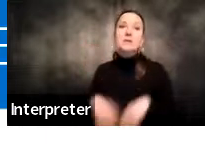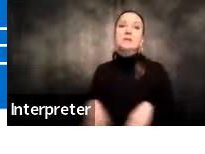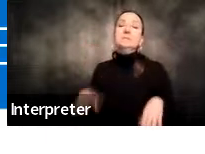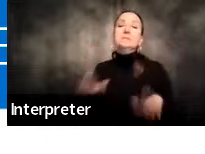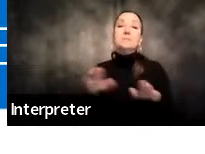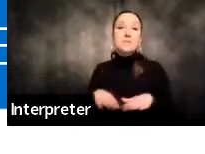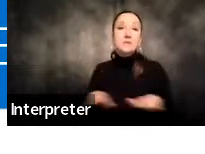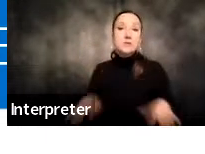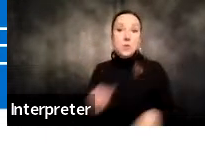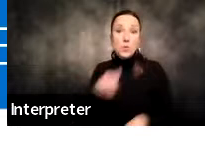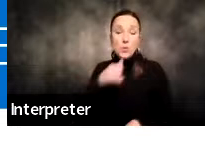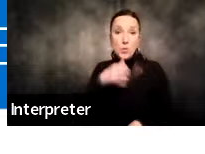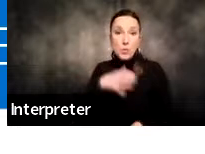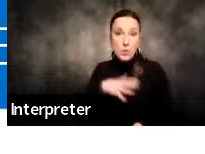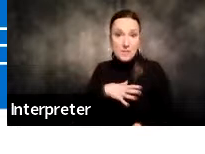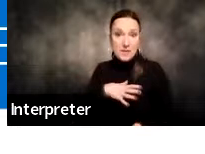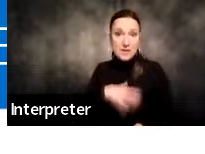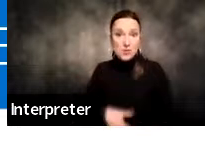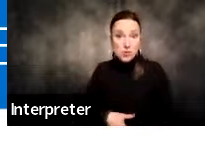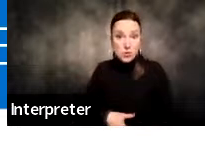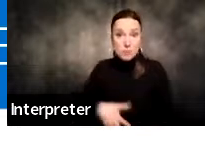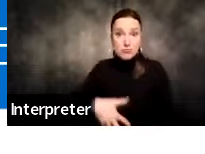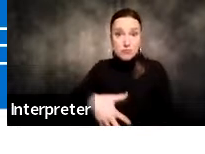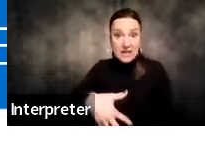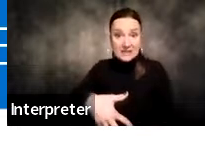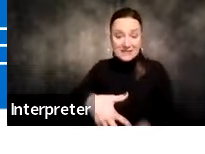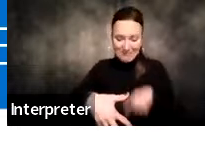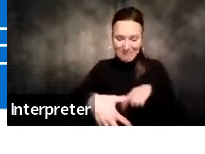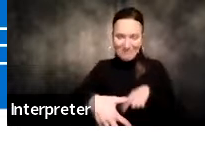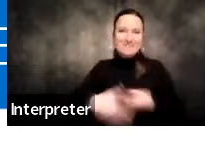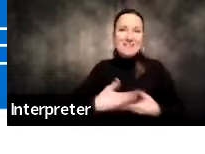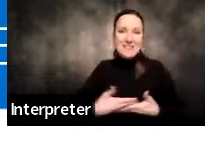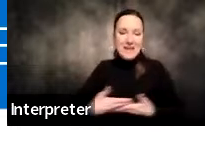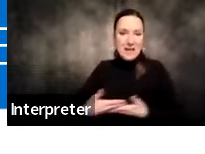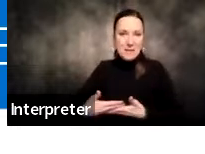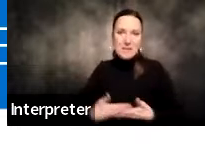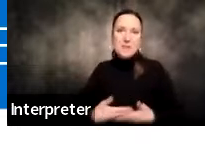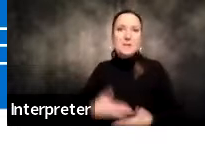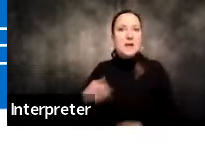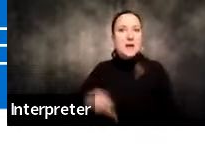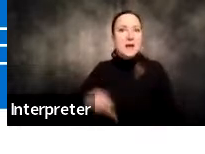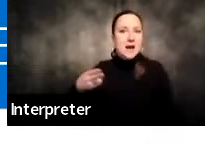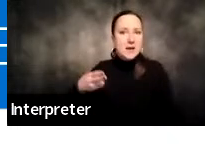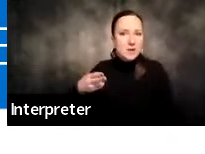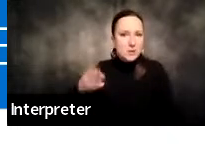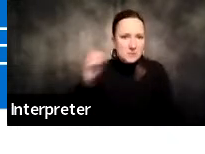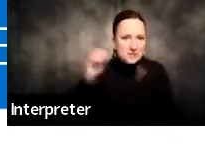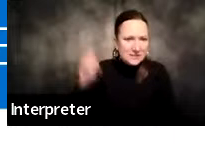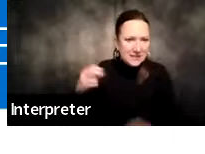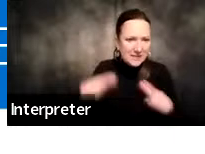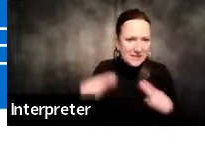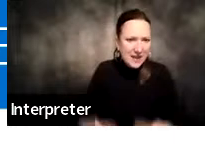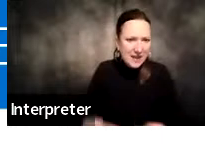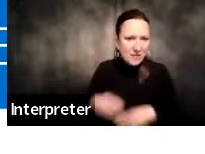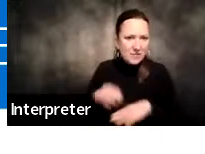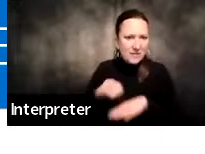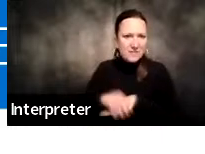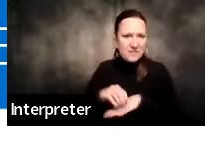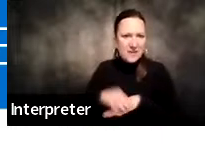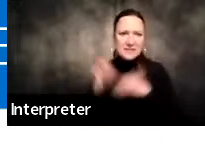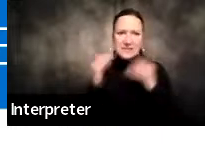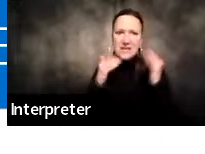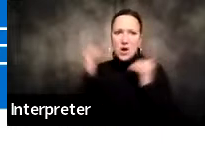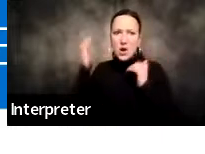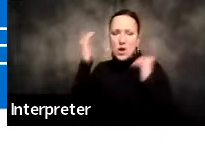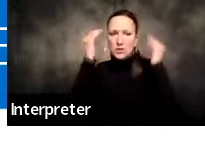lead before or during pregnancy can have increased risk of adverse health effects. And for adults, it increases